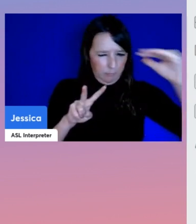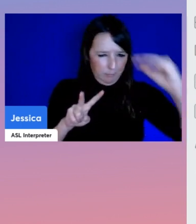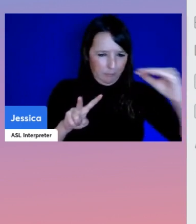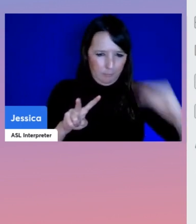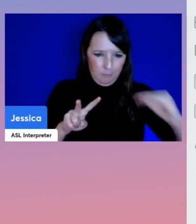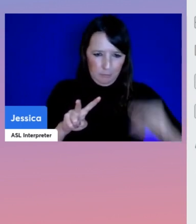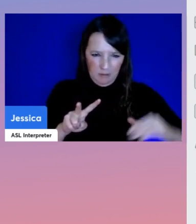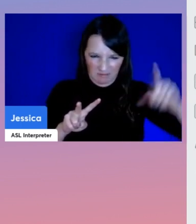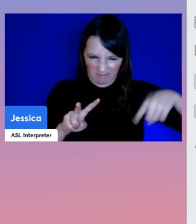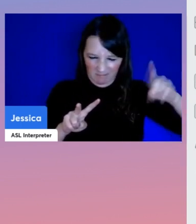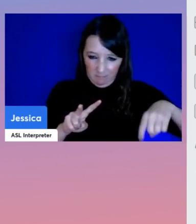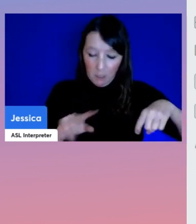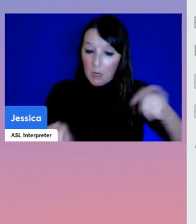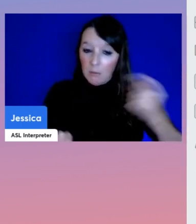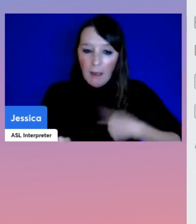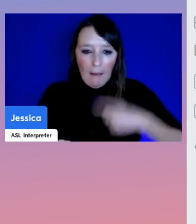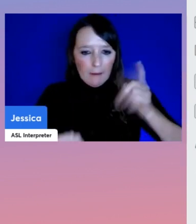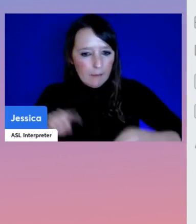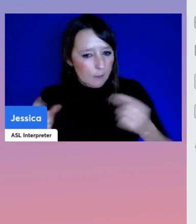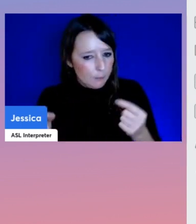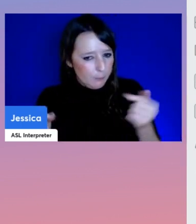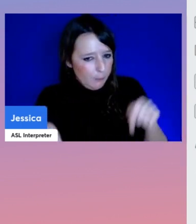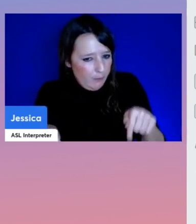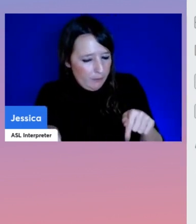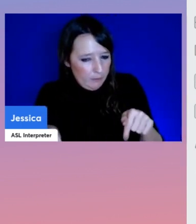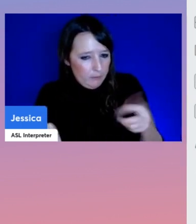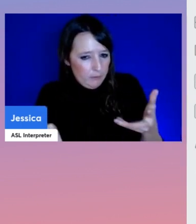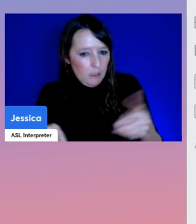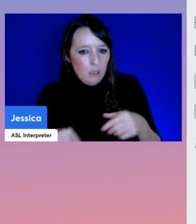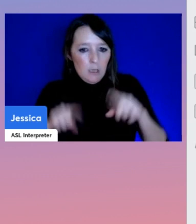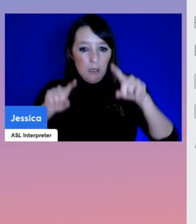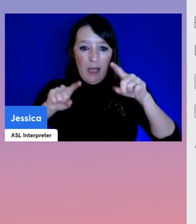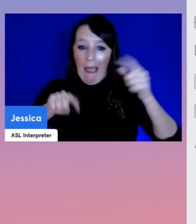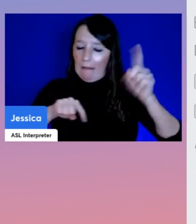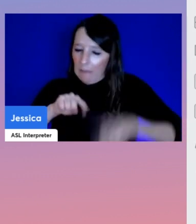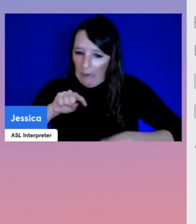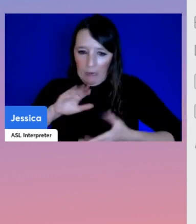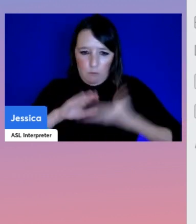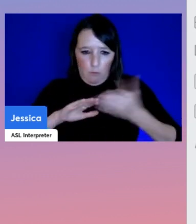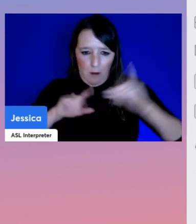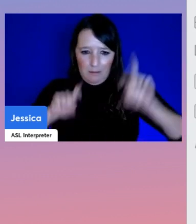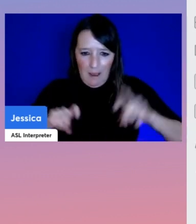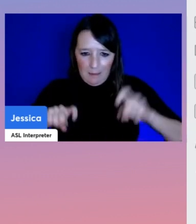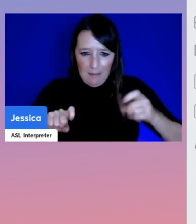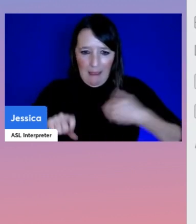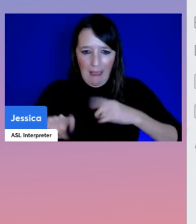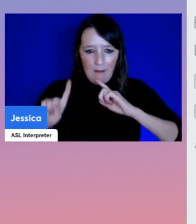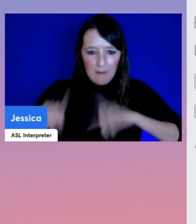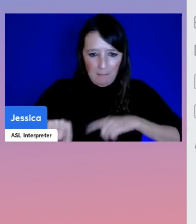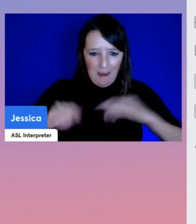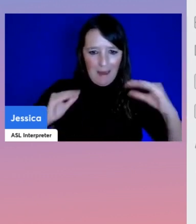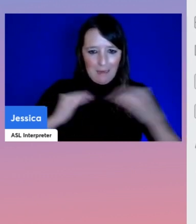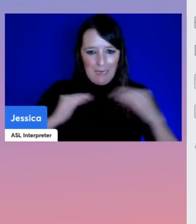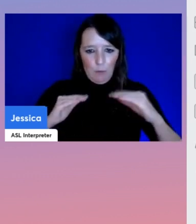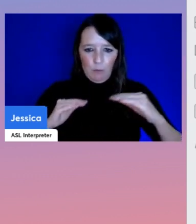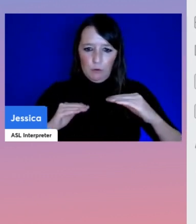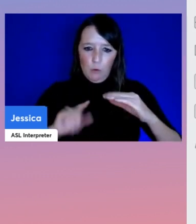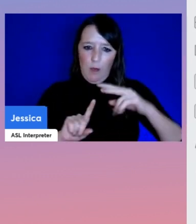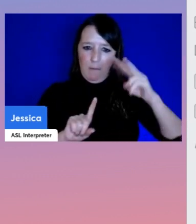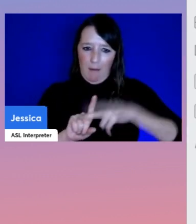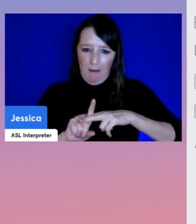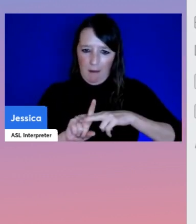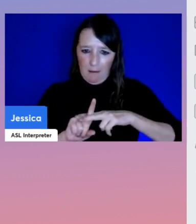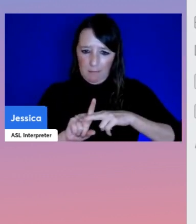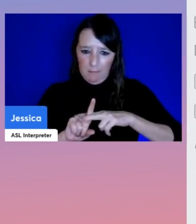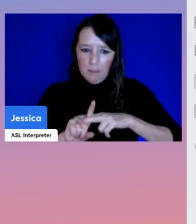What I won't be able to do in this case is run tests that have command equal to apply. So all of these tests are just